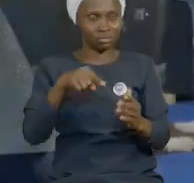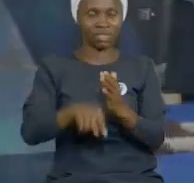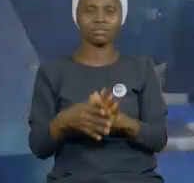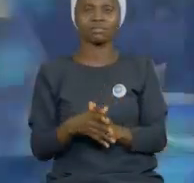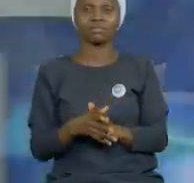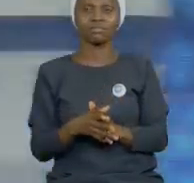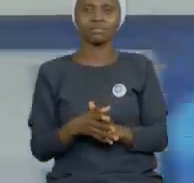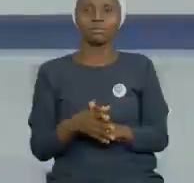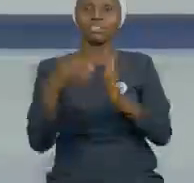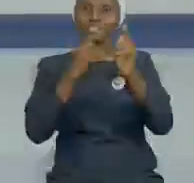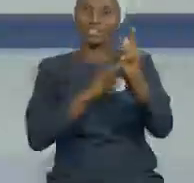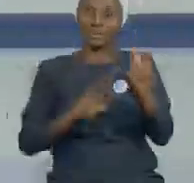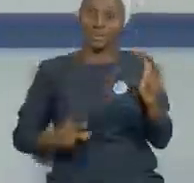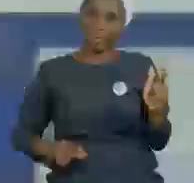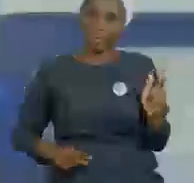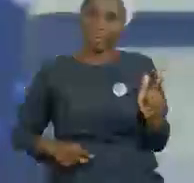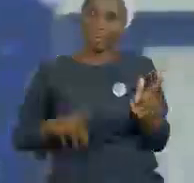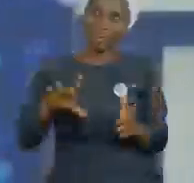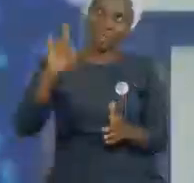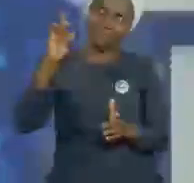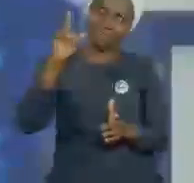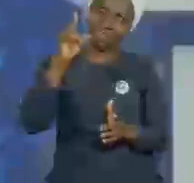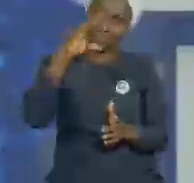The Lord located him.